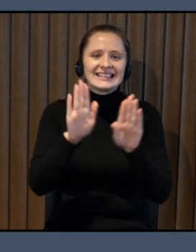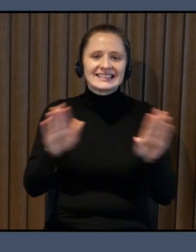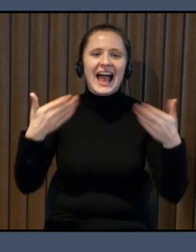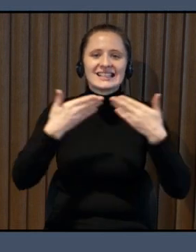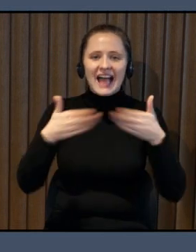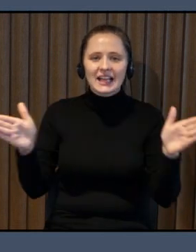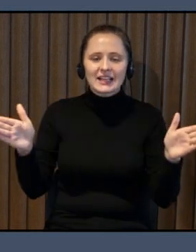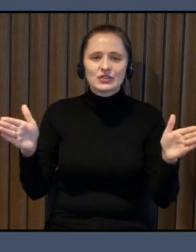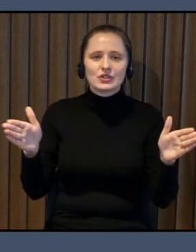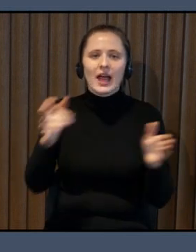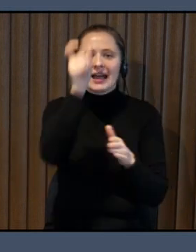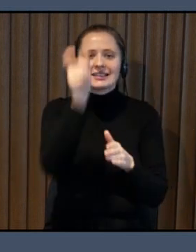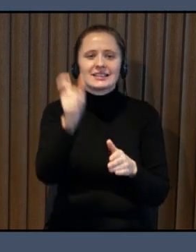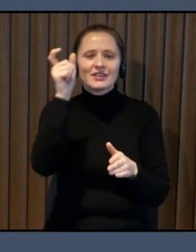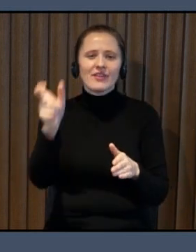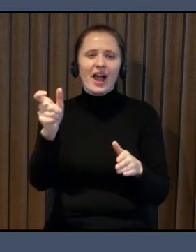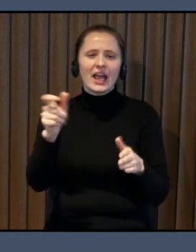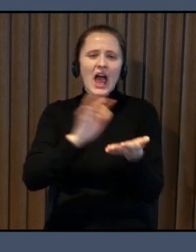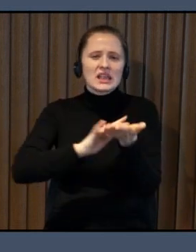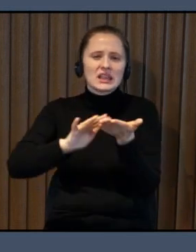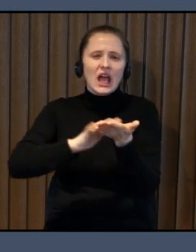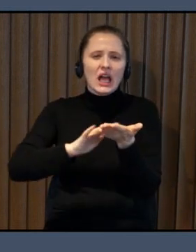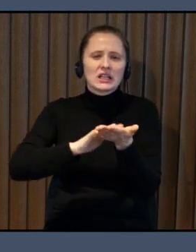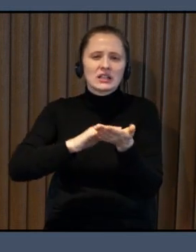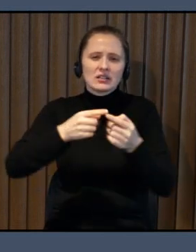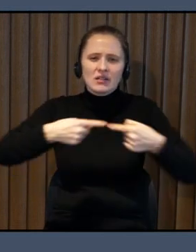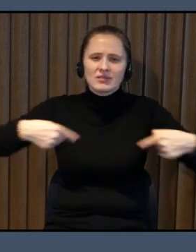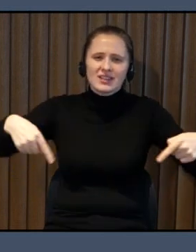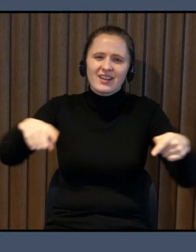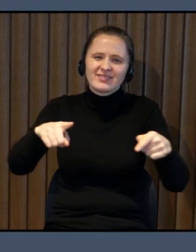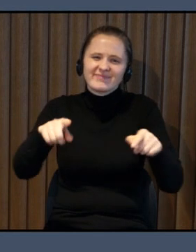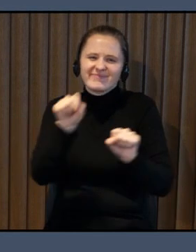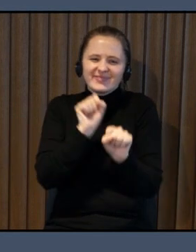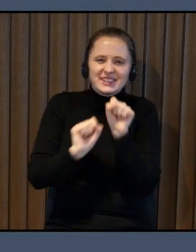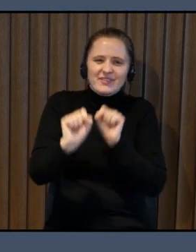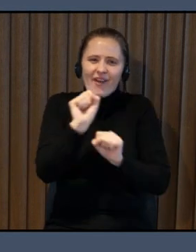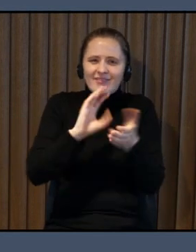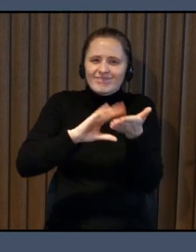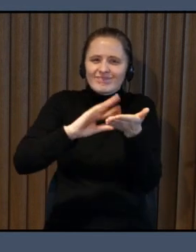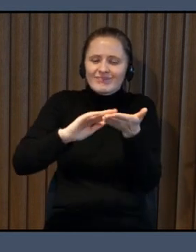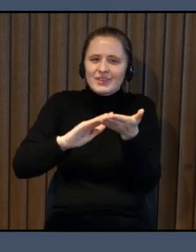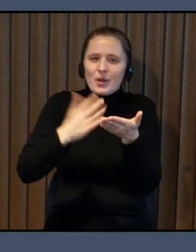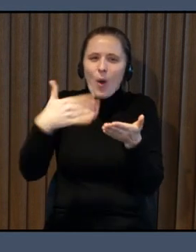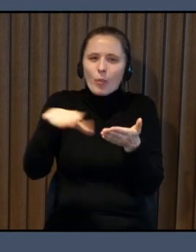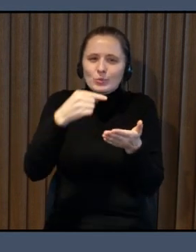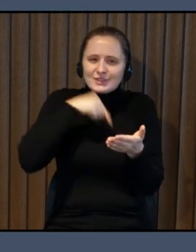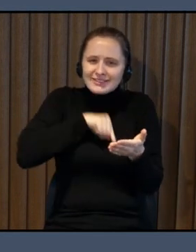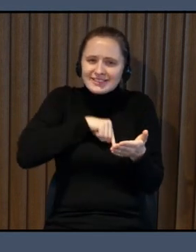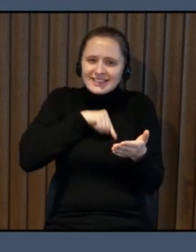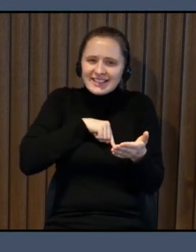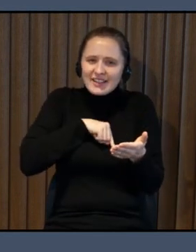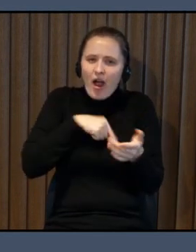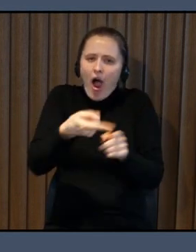At the opening of the exhibition, people were very slow to start